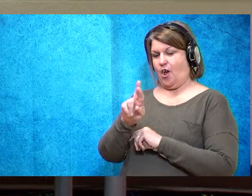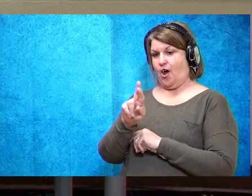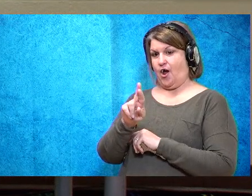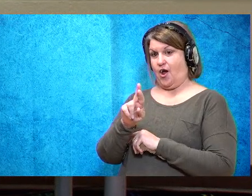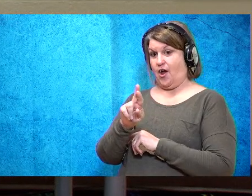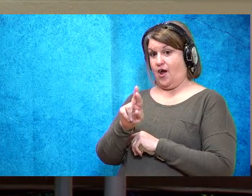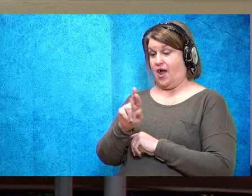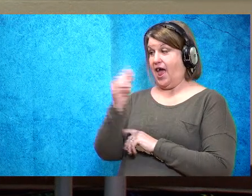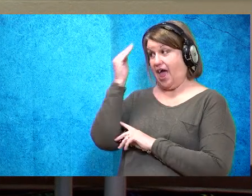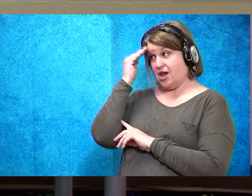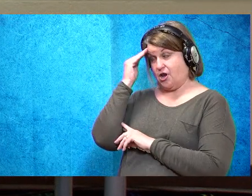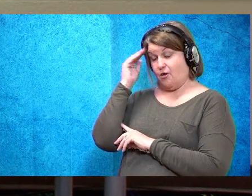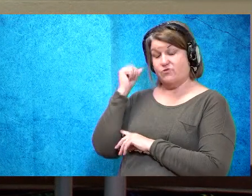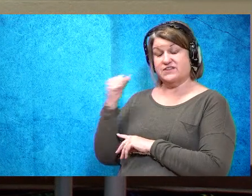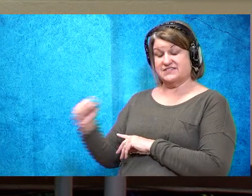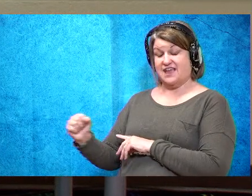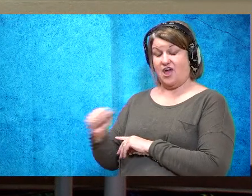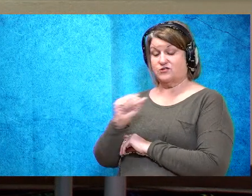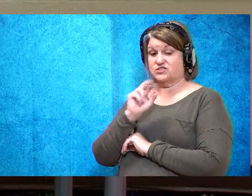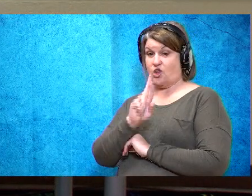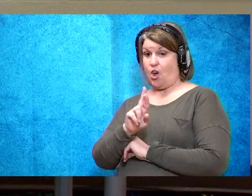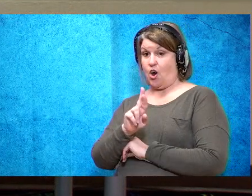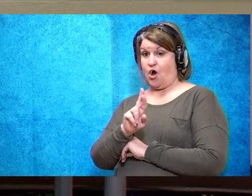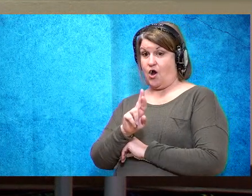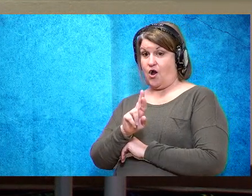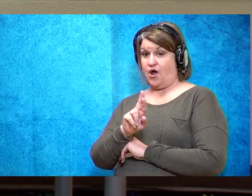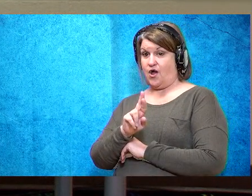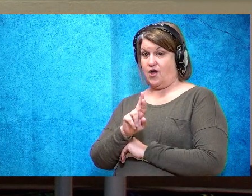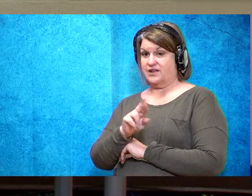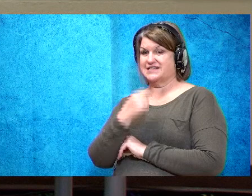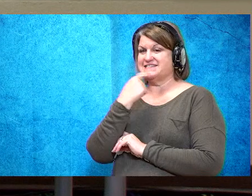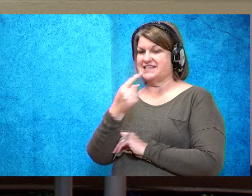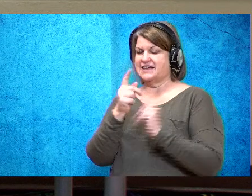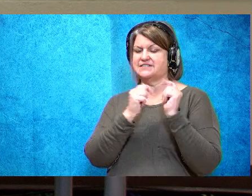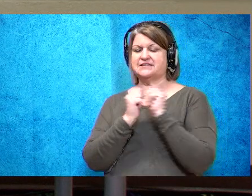AR. I know the sound will be R. Let's sound it out together.